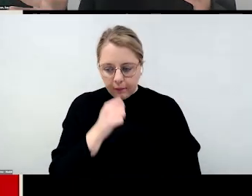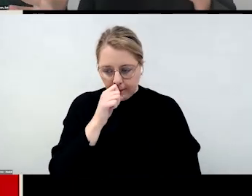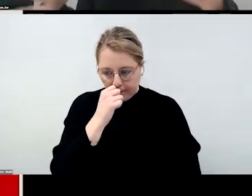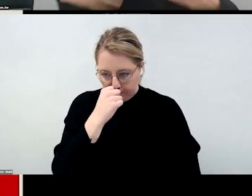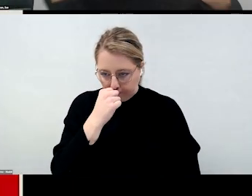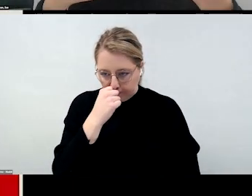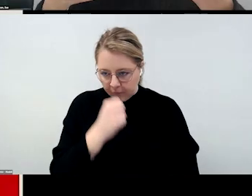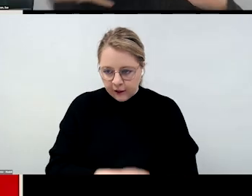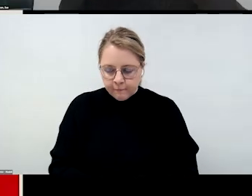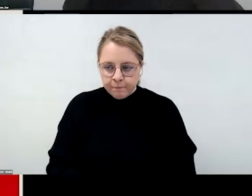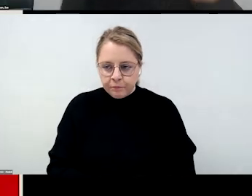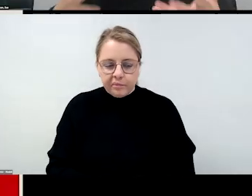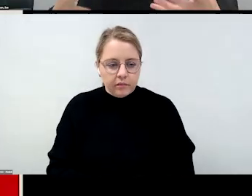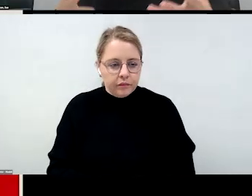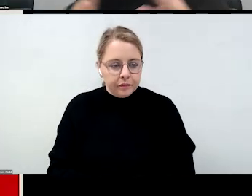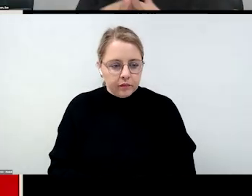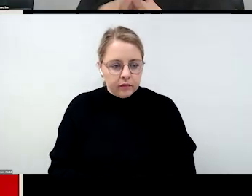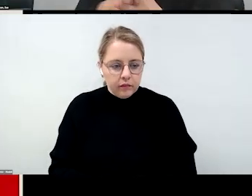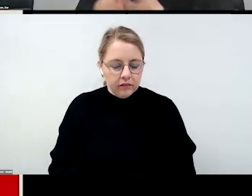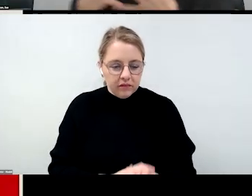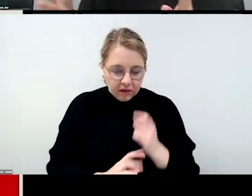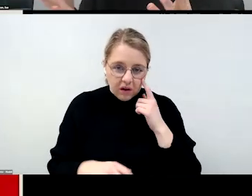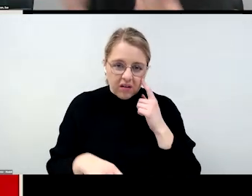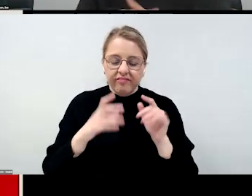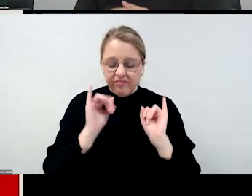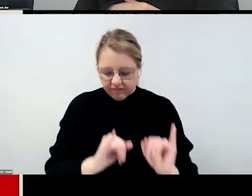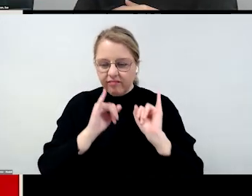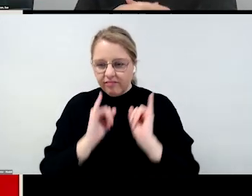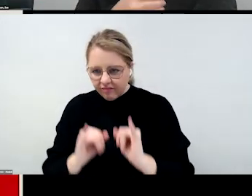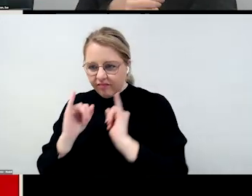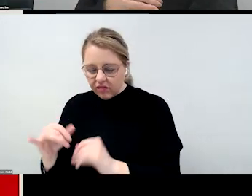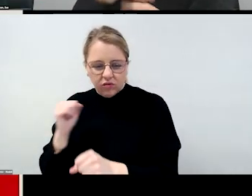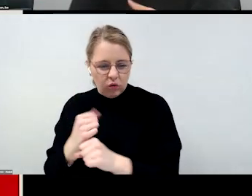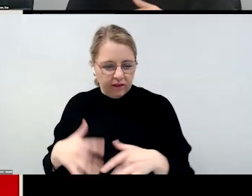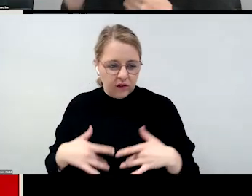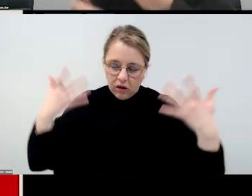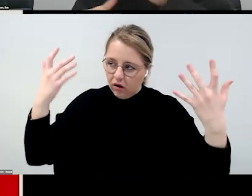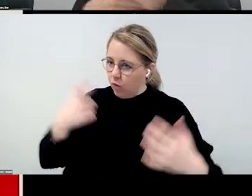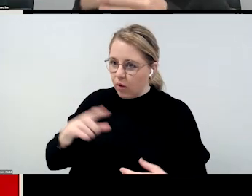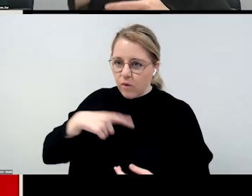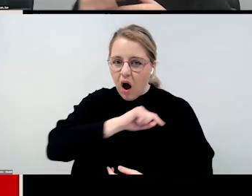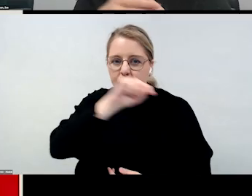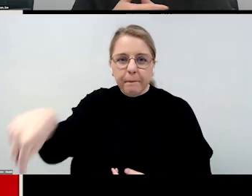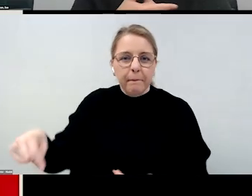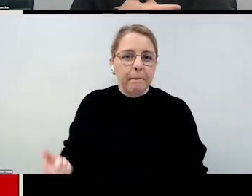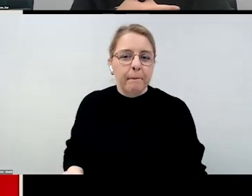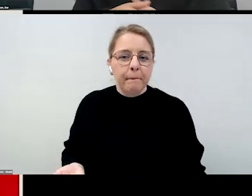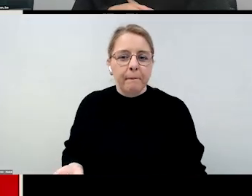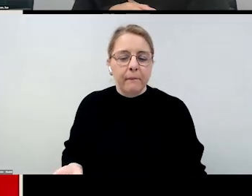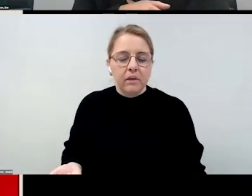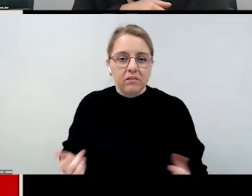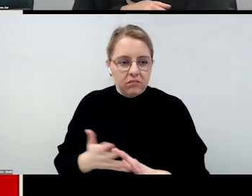of these things reinforce George's negative associations with seeking healthcare and reinforce this cycle